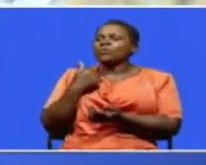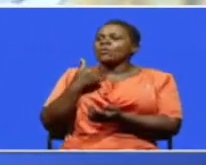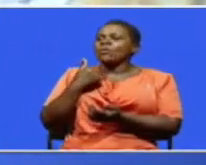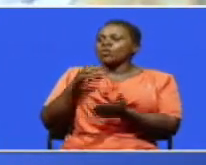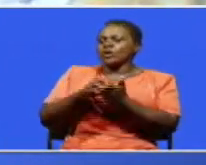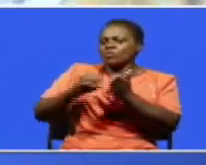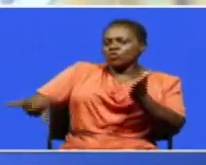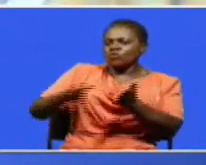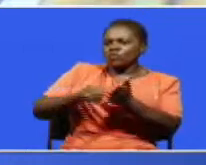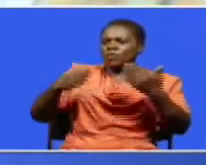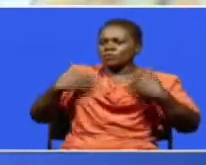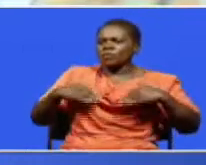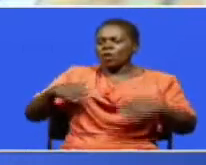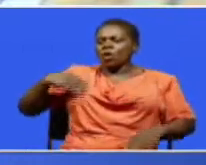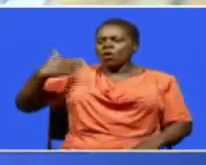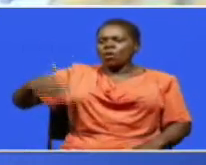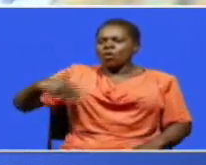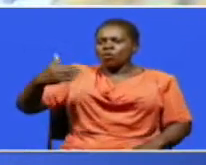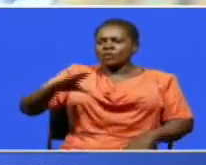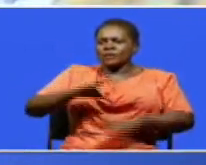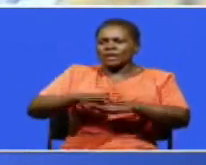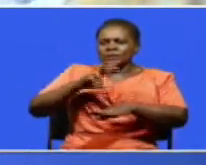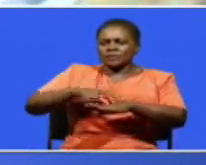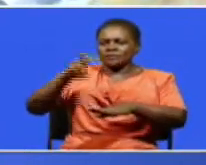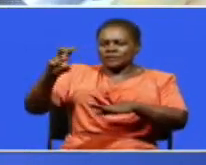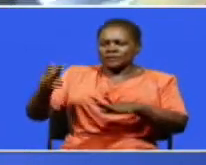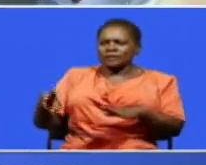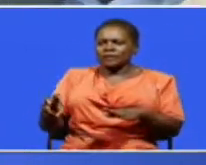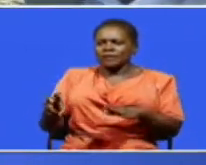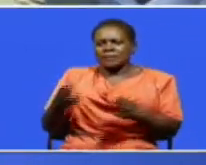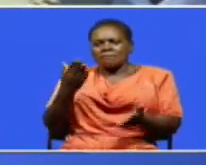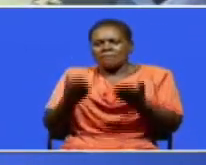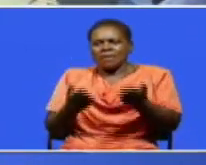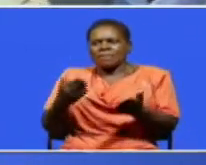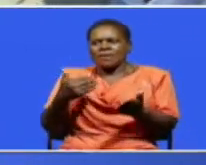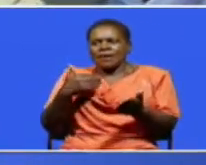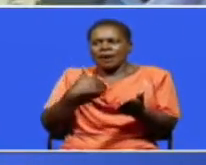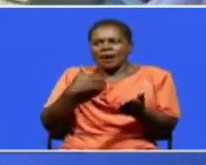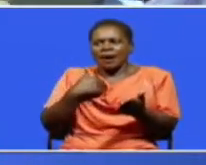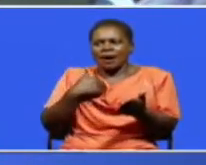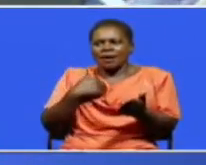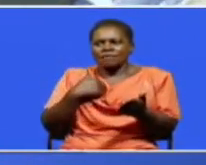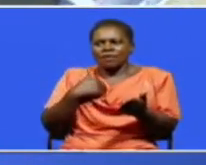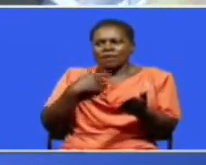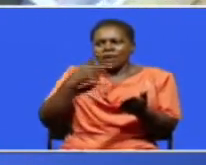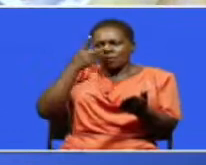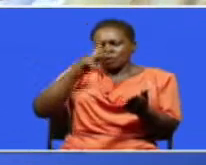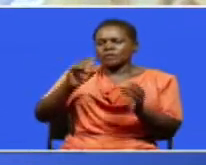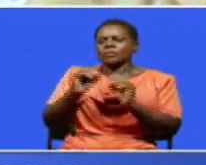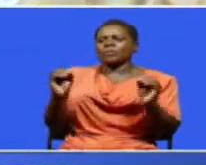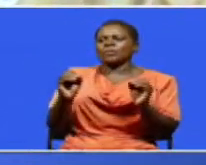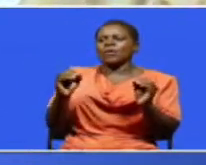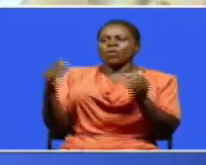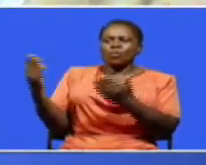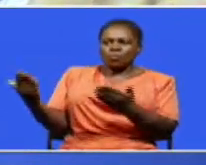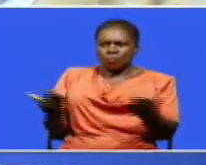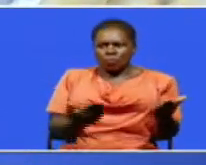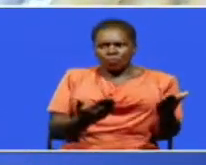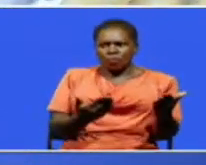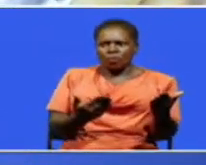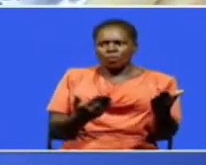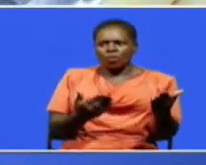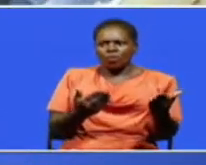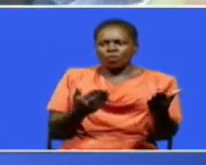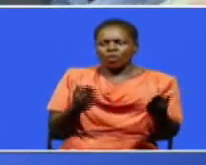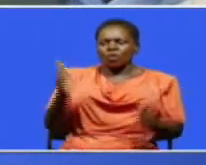those people who have always taken advantage of the fact that maybe there is less policing in the lake. We are bringing on board the Kenya Coast Guards.